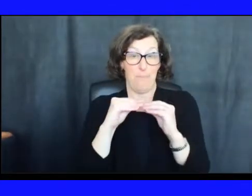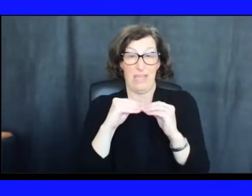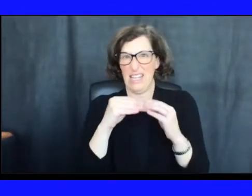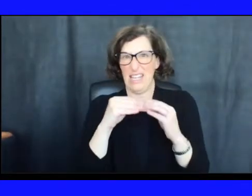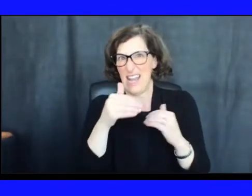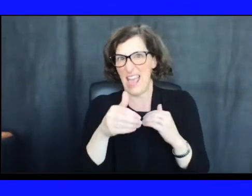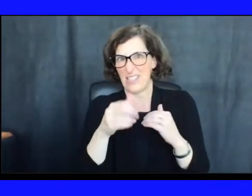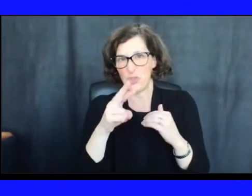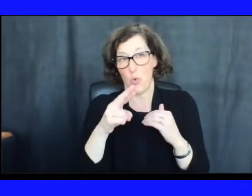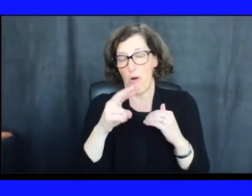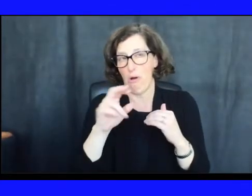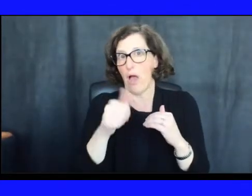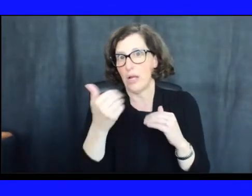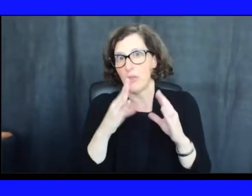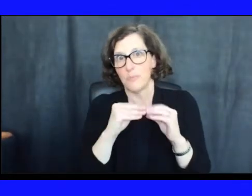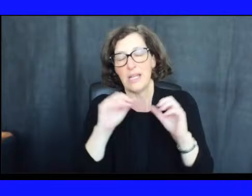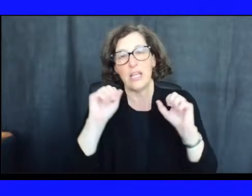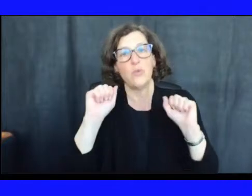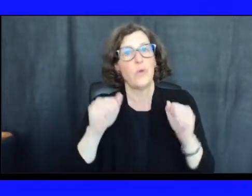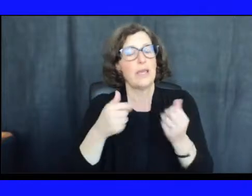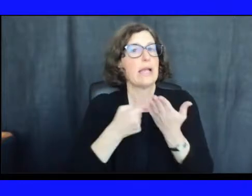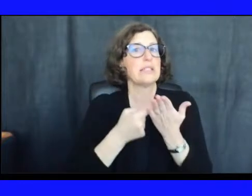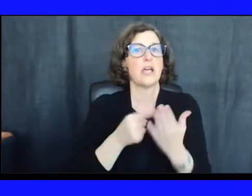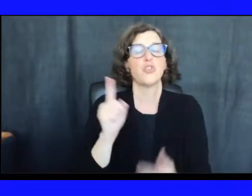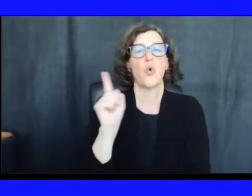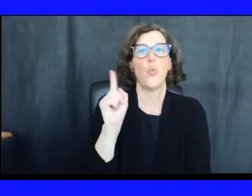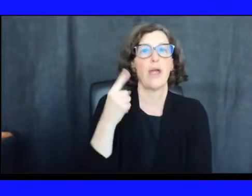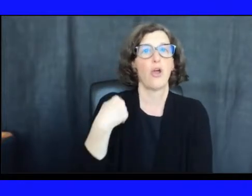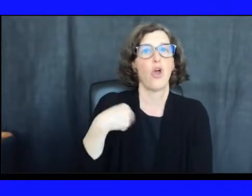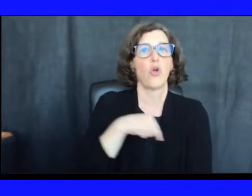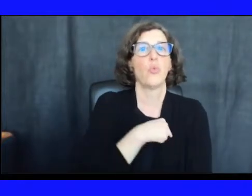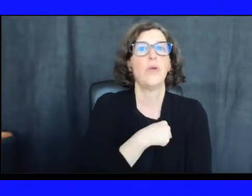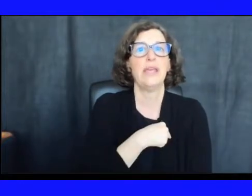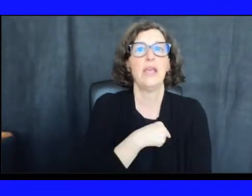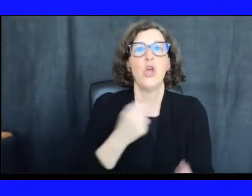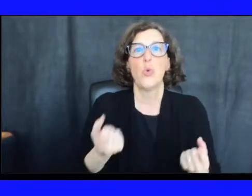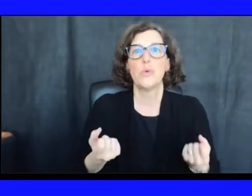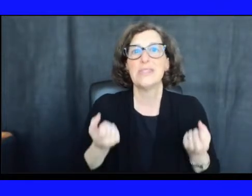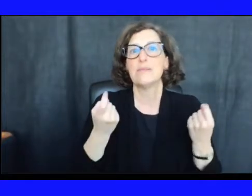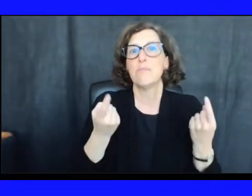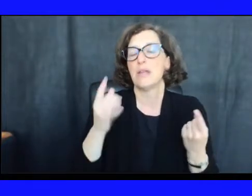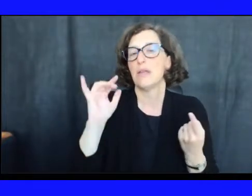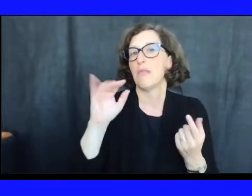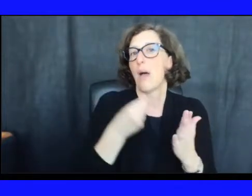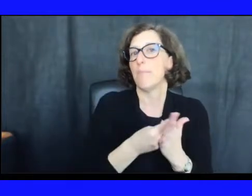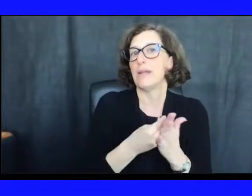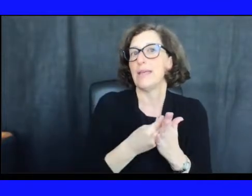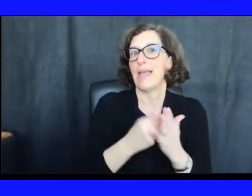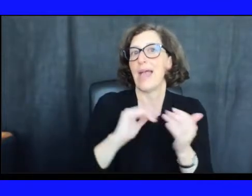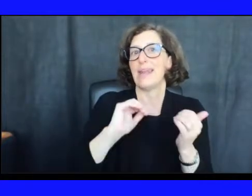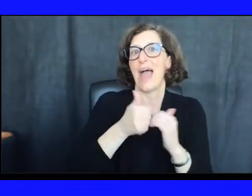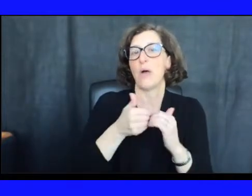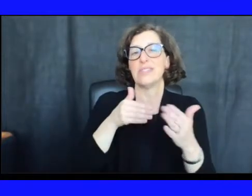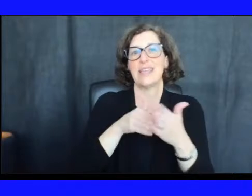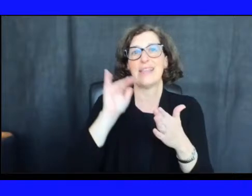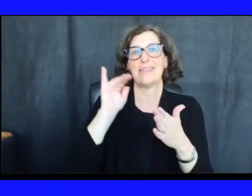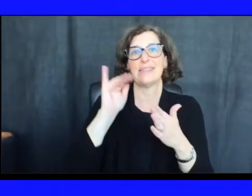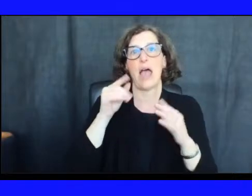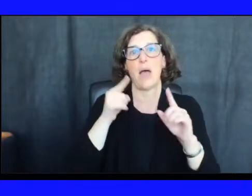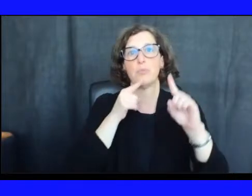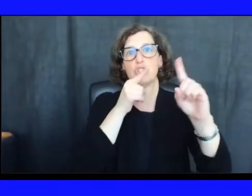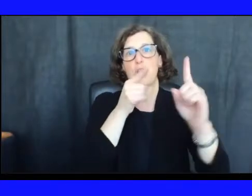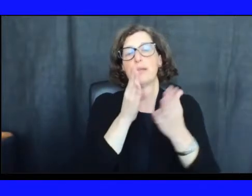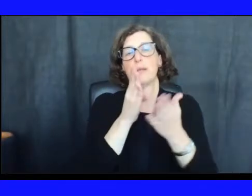I think I made earlier, but I think it would be wonderful once or twice a year to have the